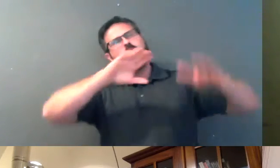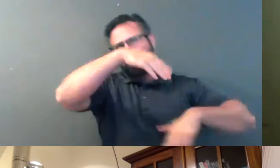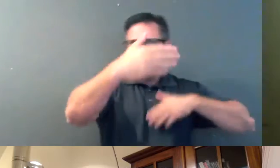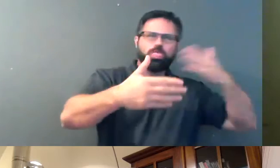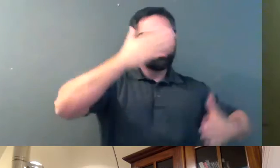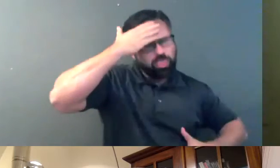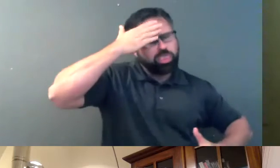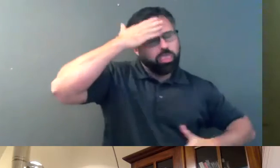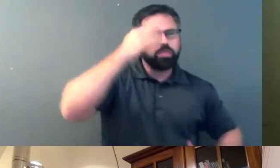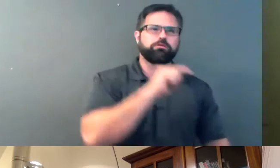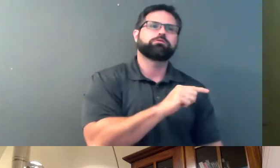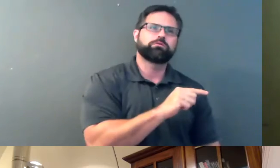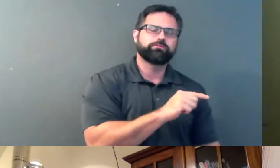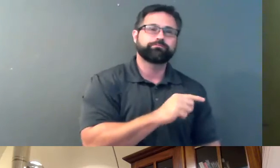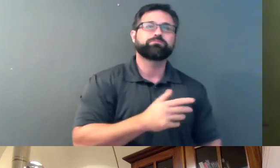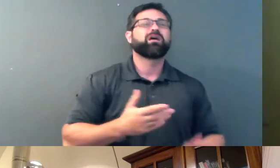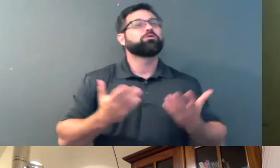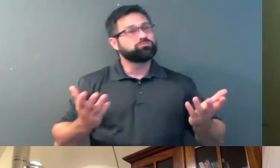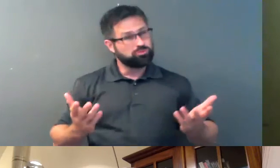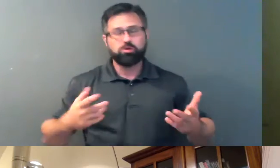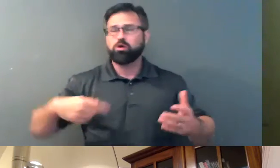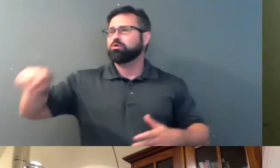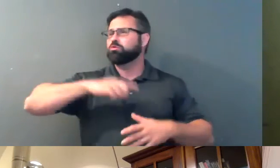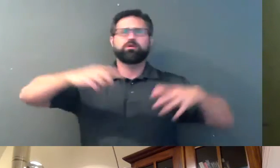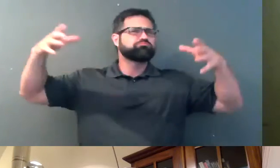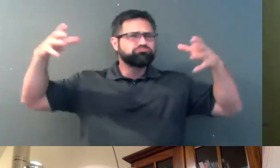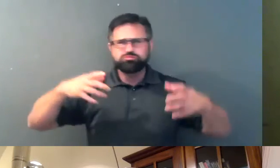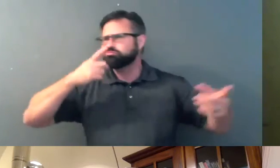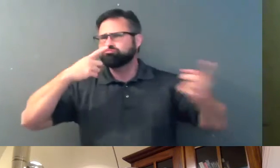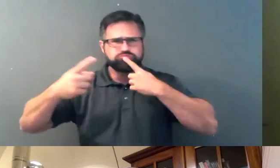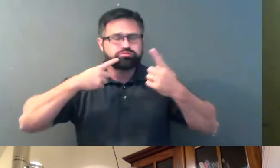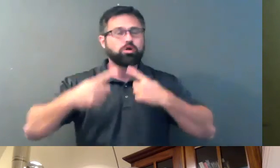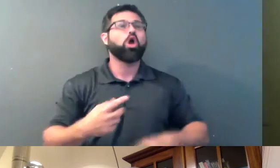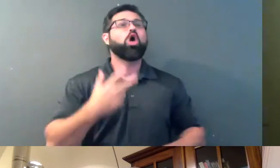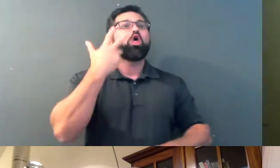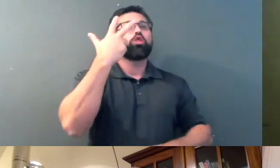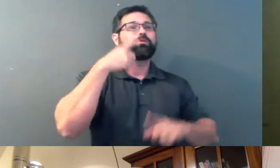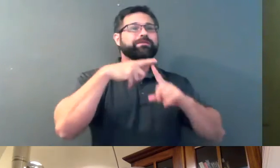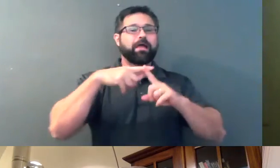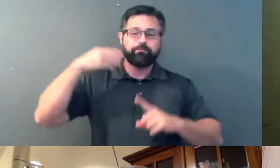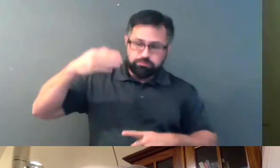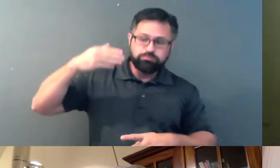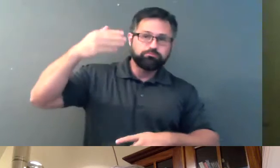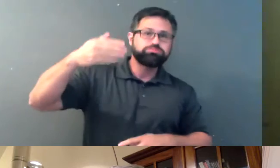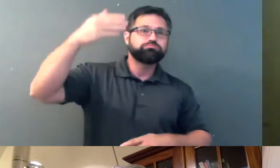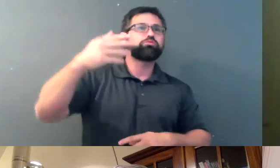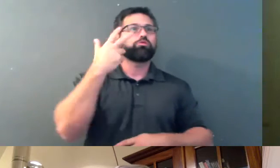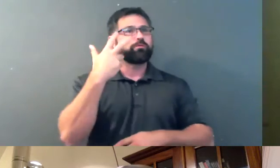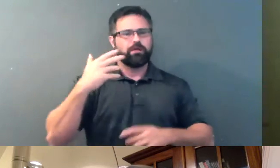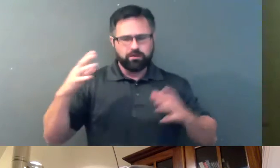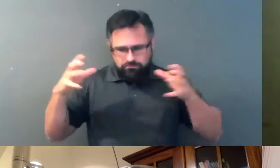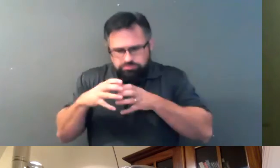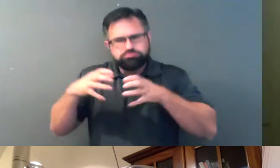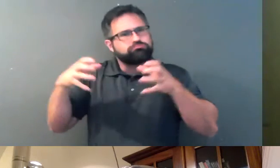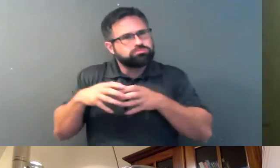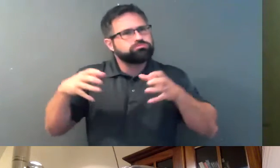dialogues, and met virtually on 3 occasions. We continued valuable